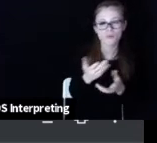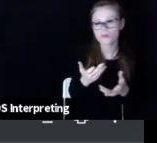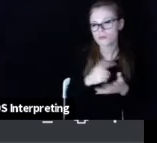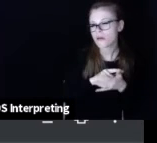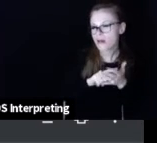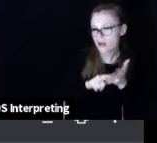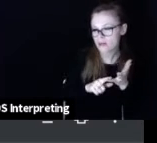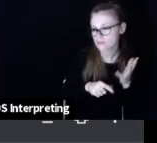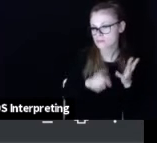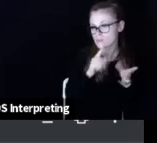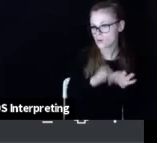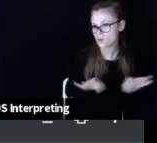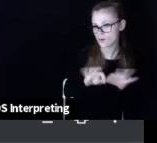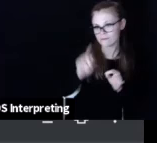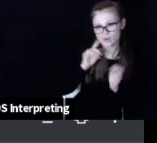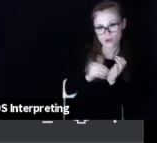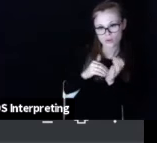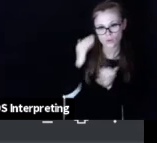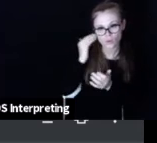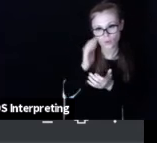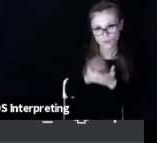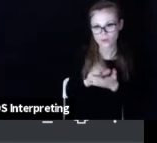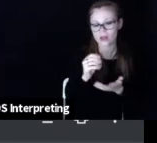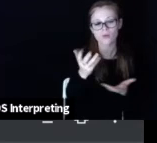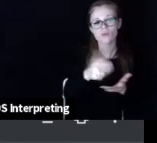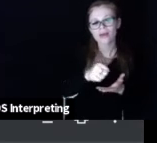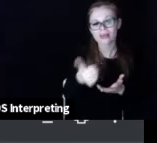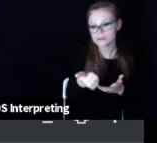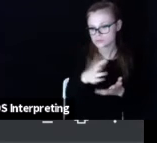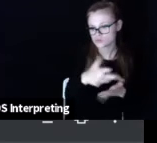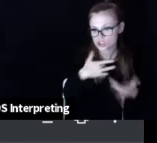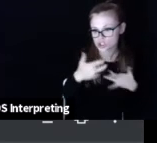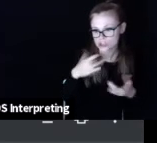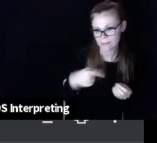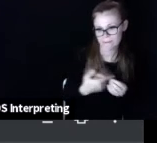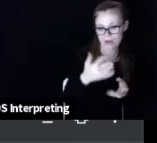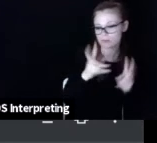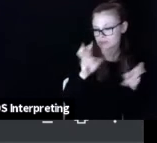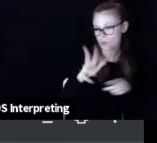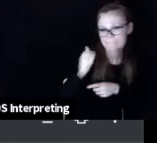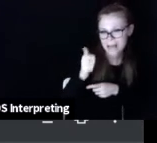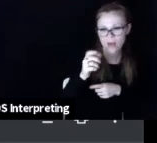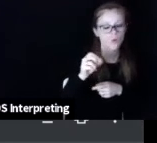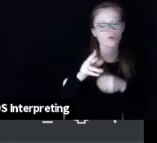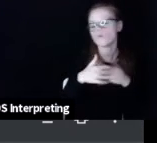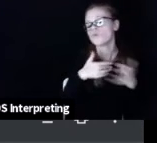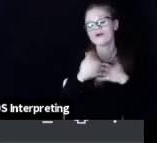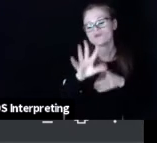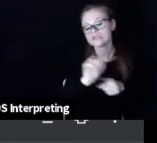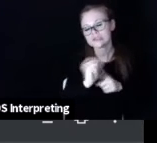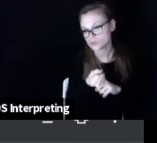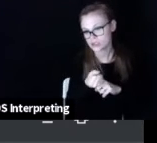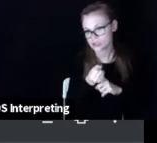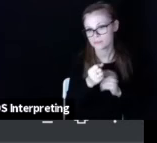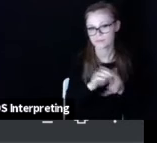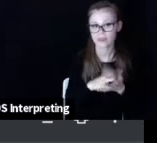other concerns you have that tie in with your back pain, right? So for example, or whatever condition you're presenting for. So for example,